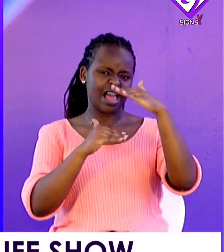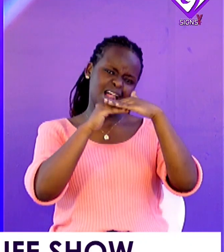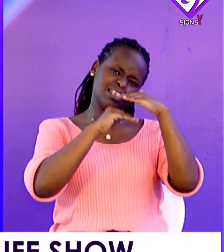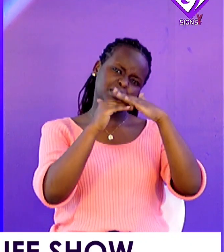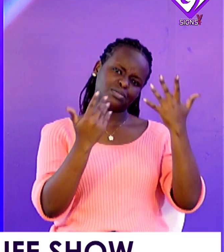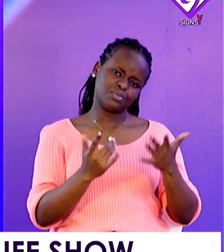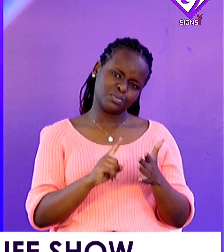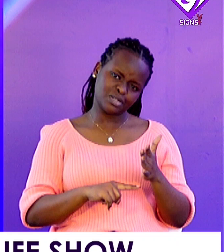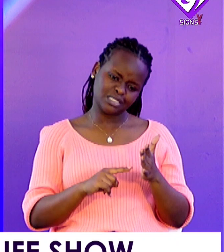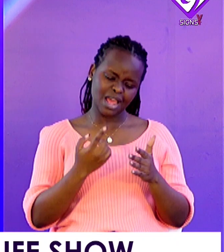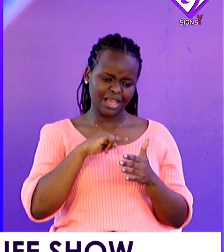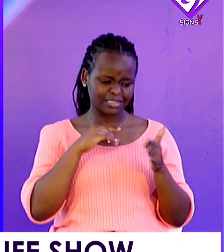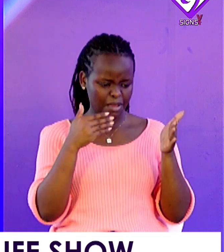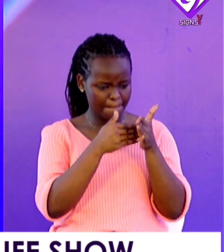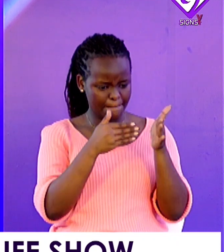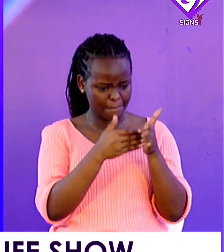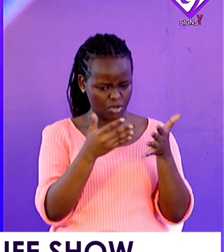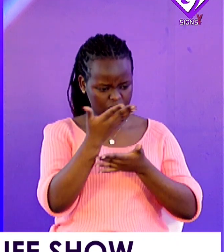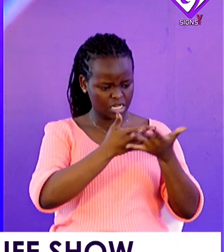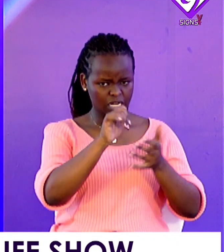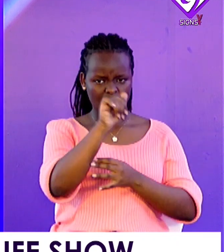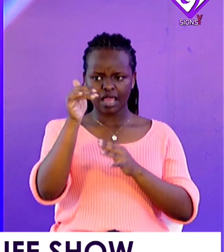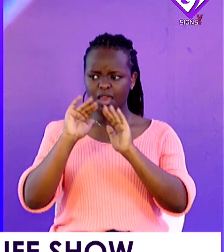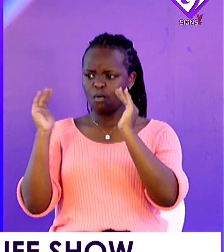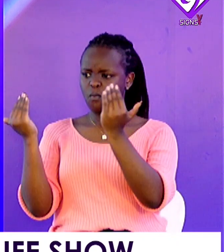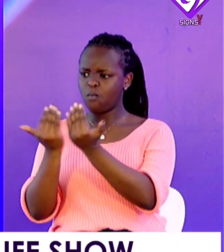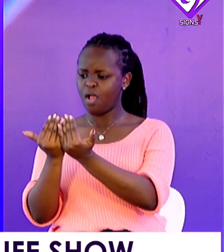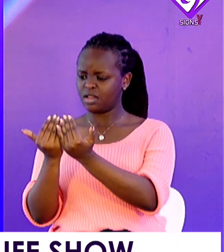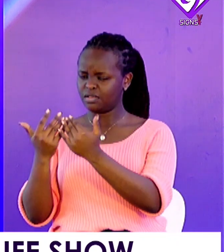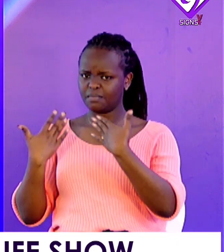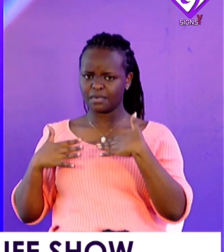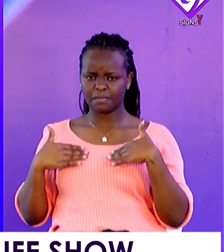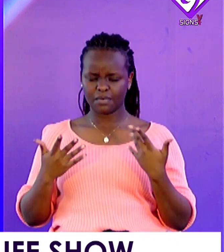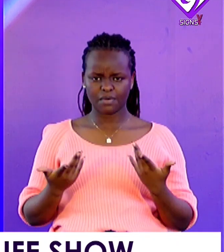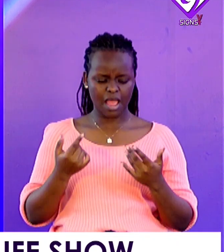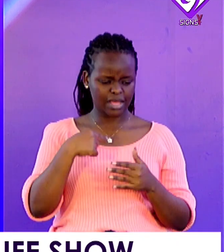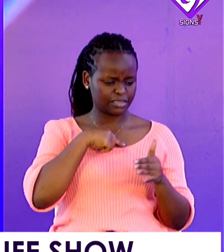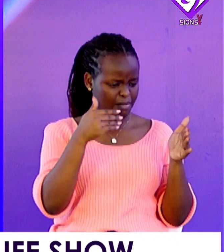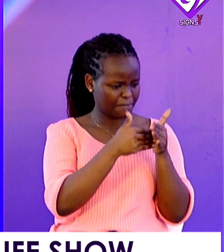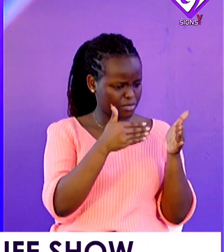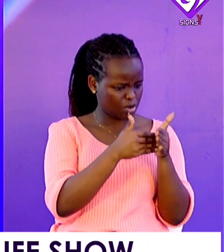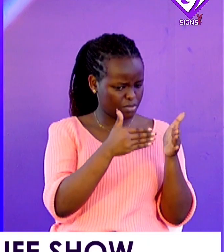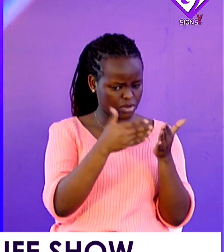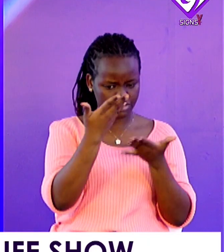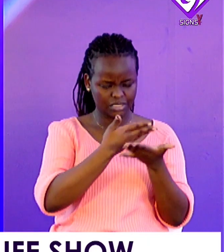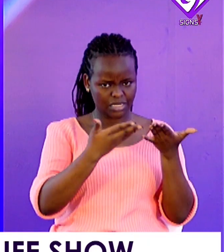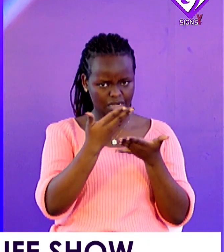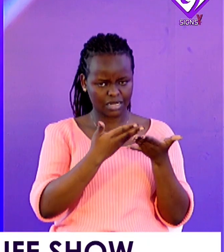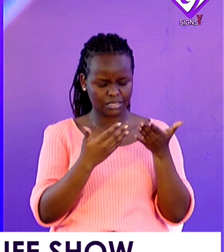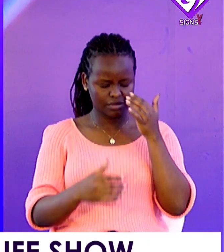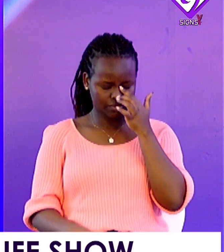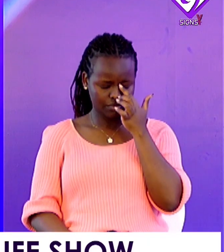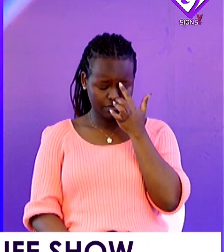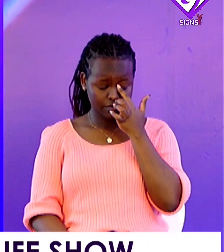from interacting with the rest of the world? Can we be stopped from, can religion dictate